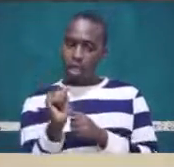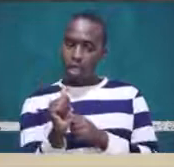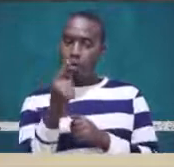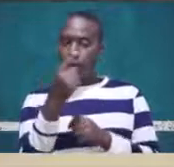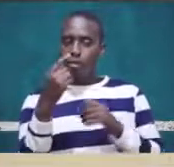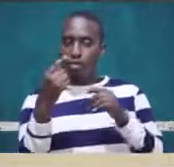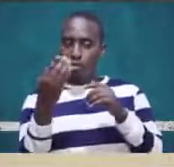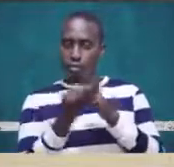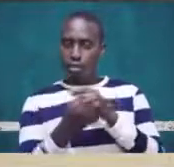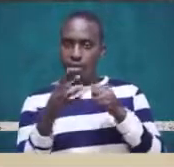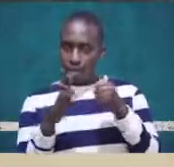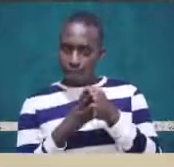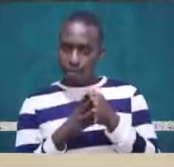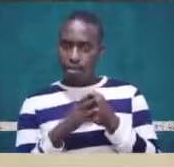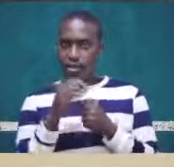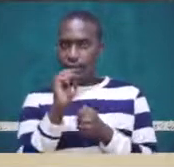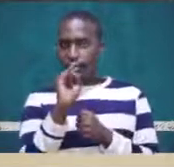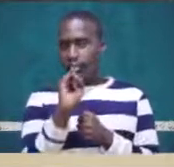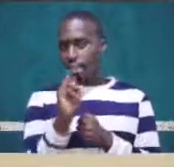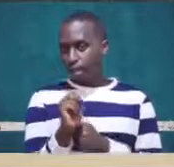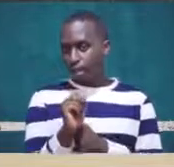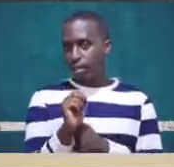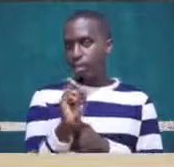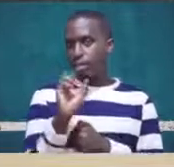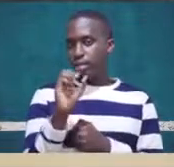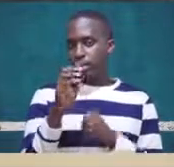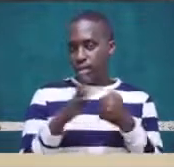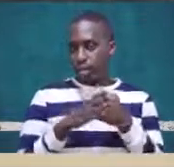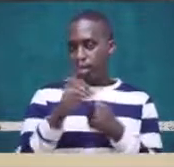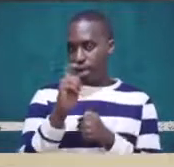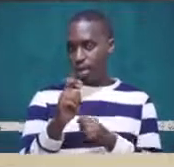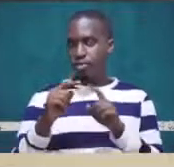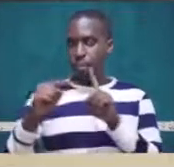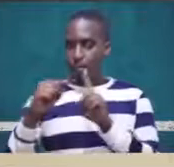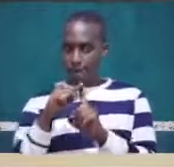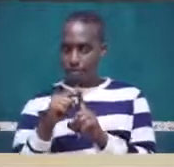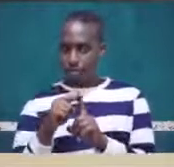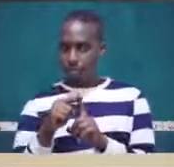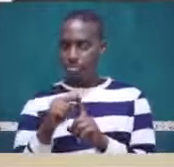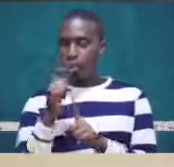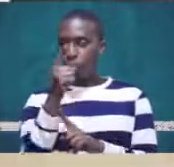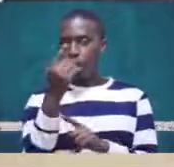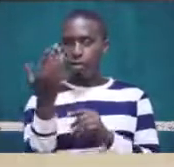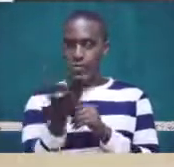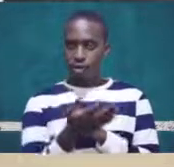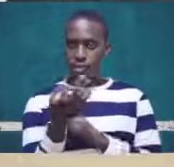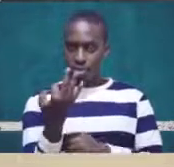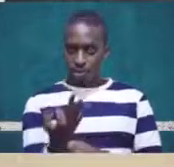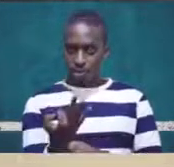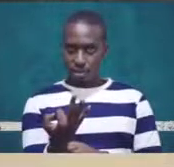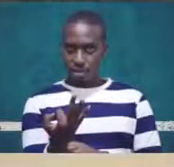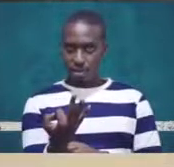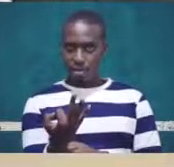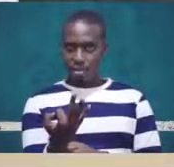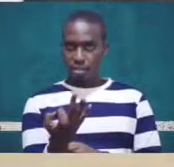over 9, sine of 9x plus 1 divided by